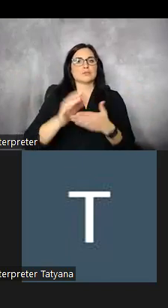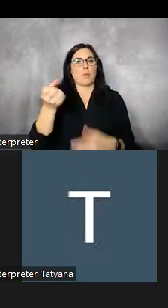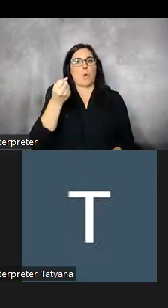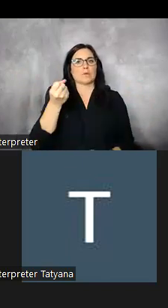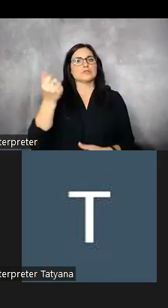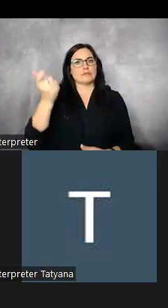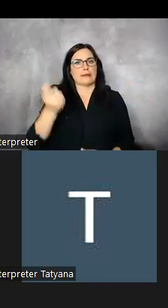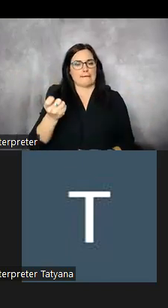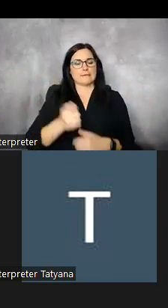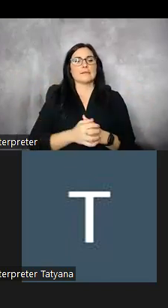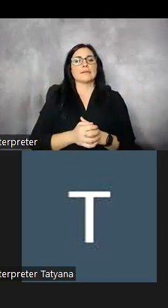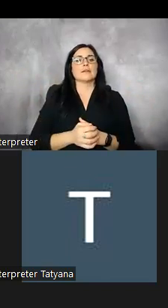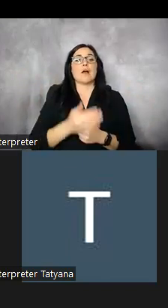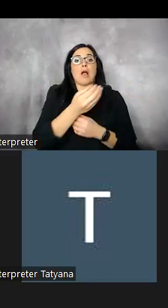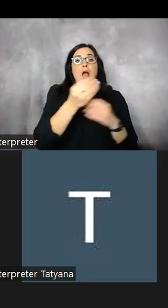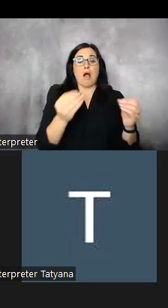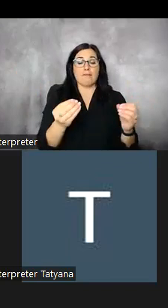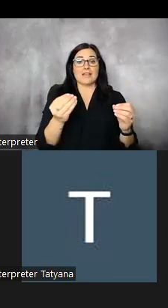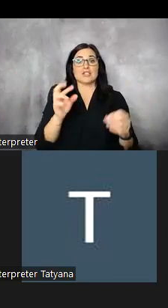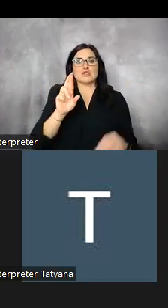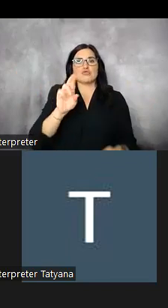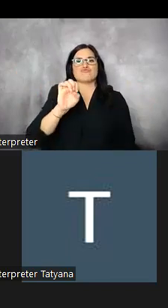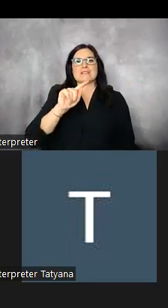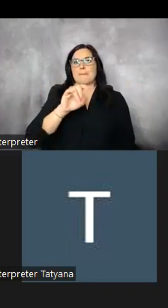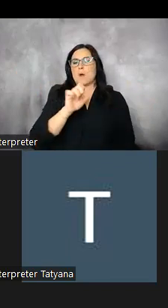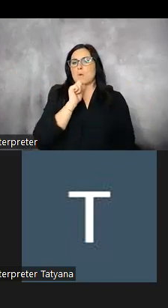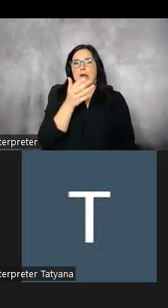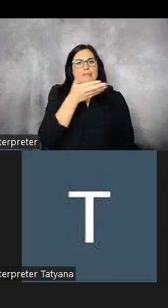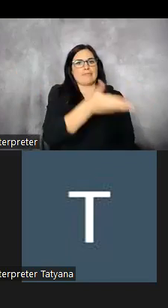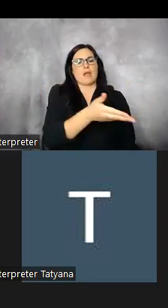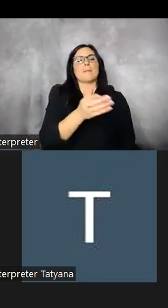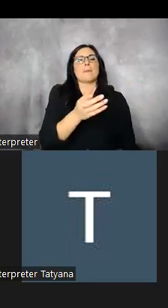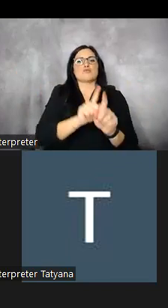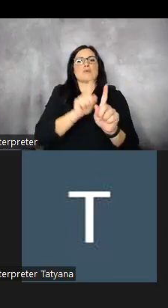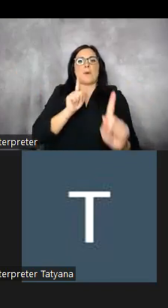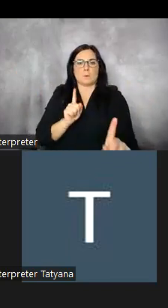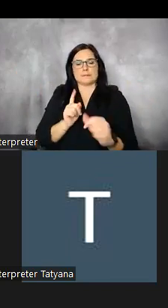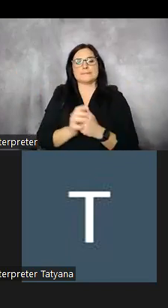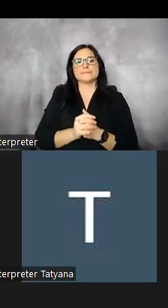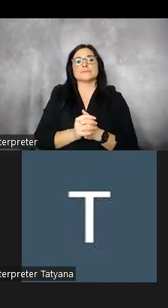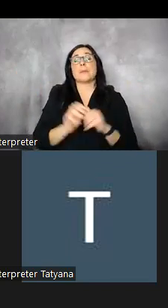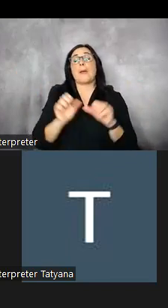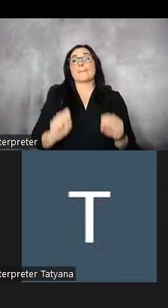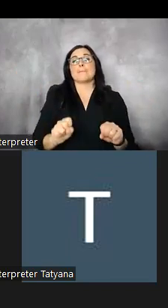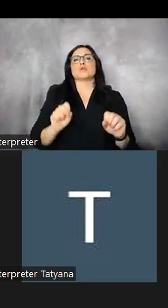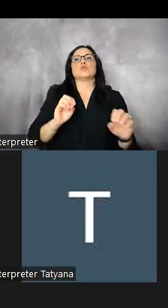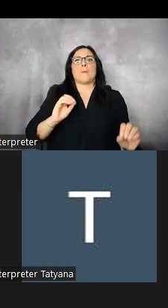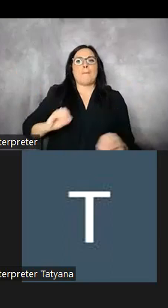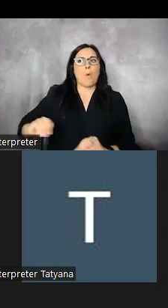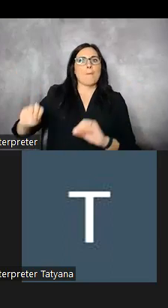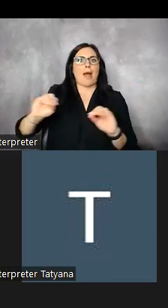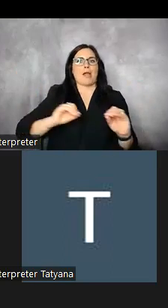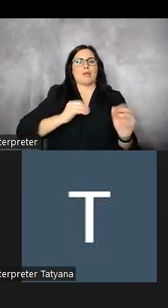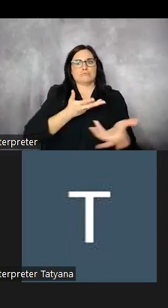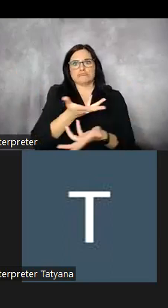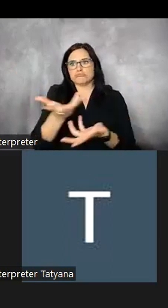we actually are an office that is working remote away from the San Bernardino Community College campus. It gives us the ability to be very mobile. We generally